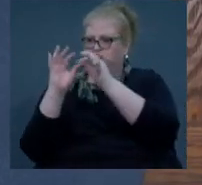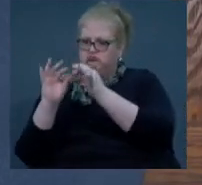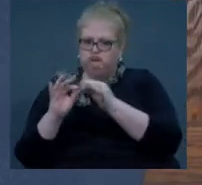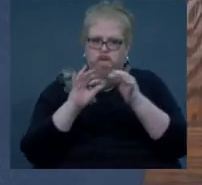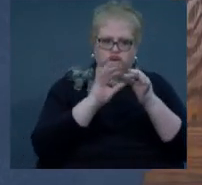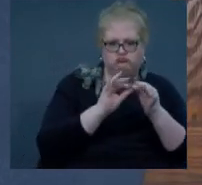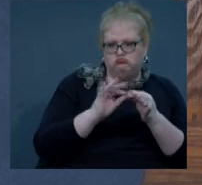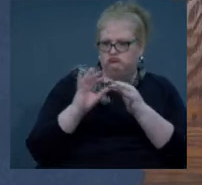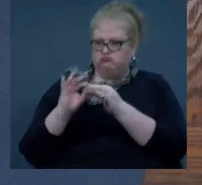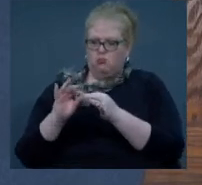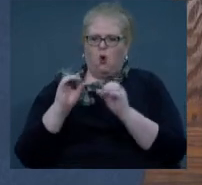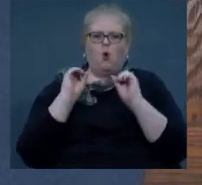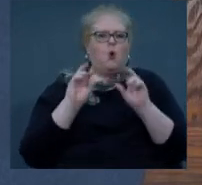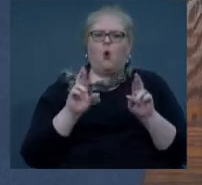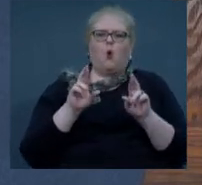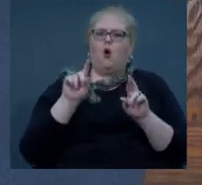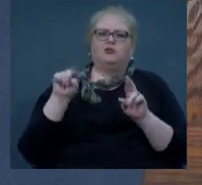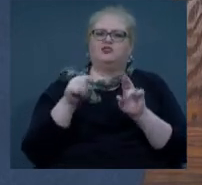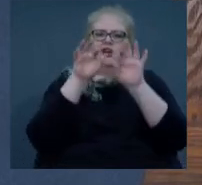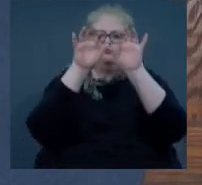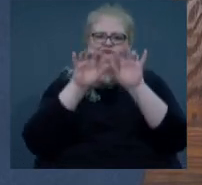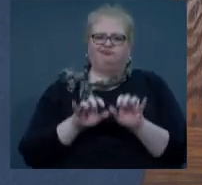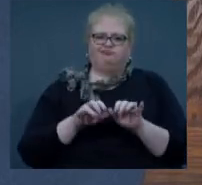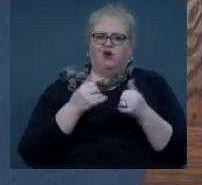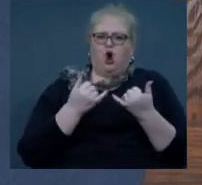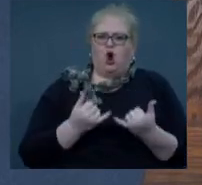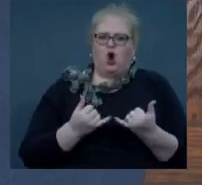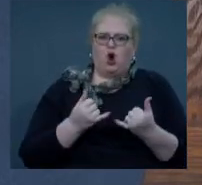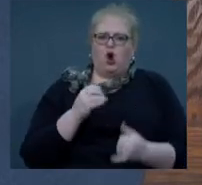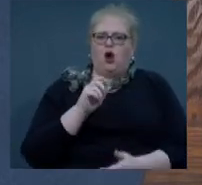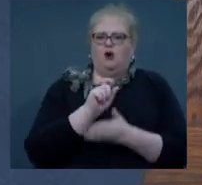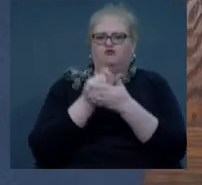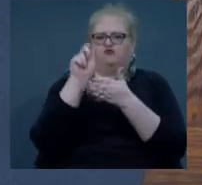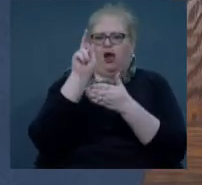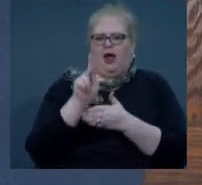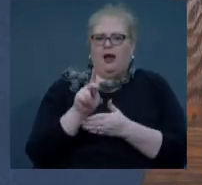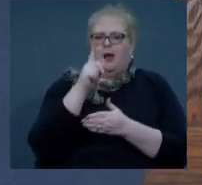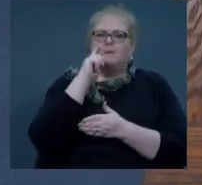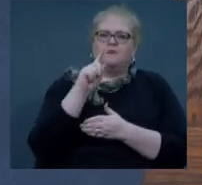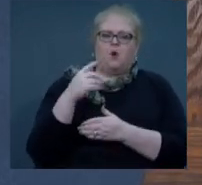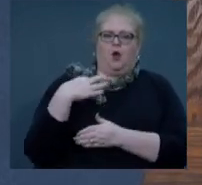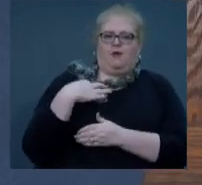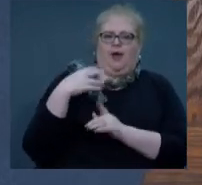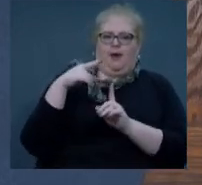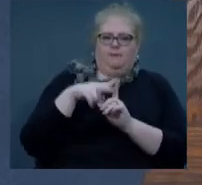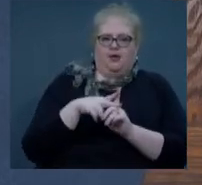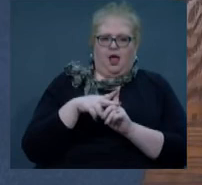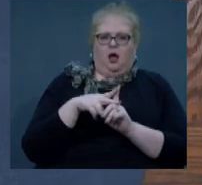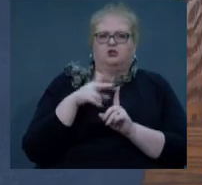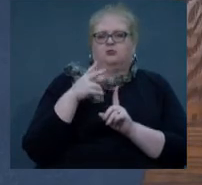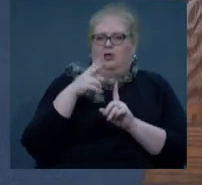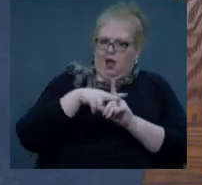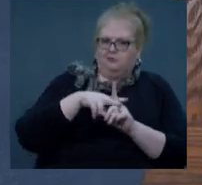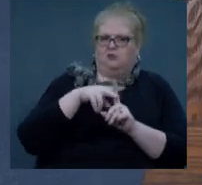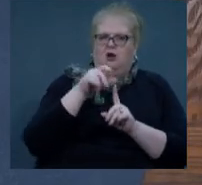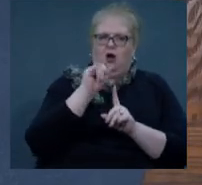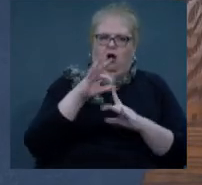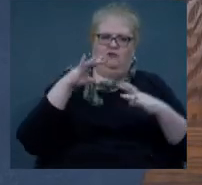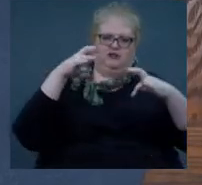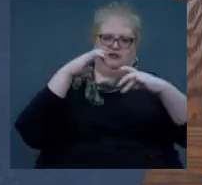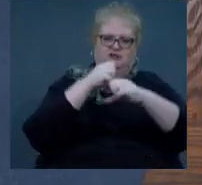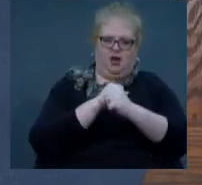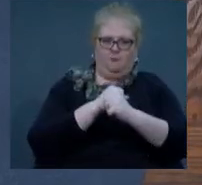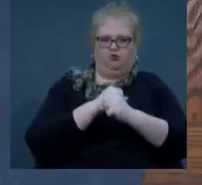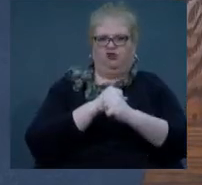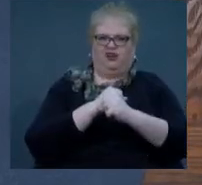the current write-up for the application, where it's a summary